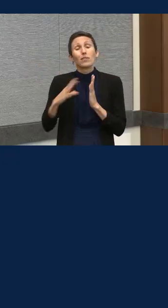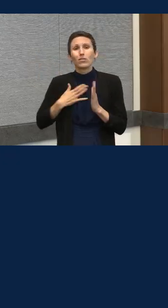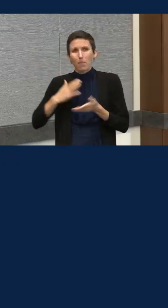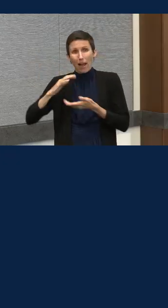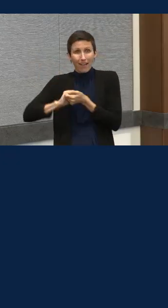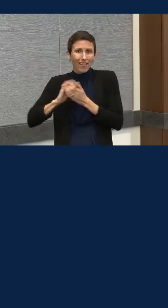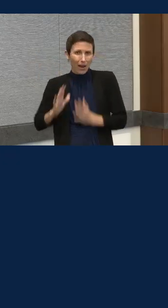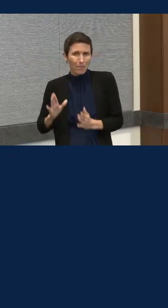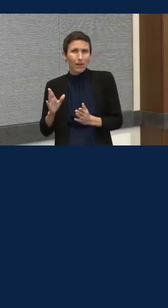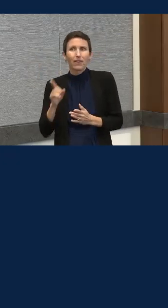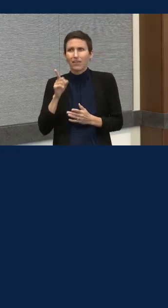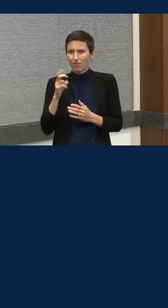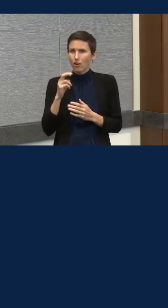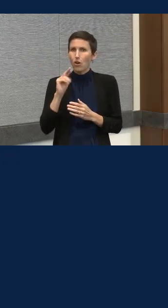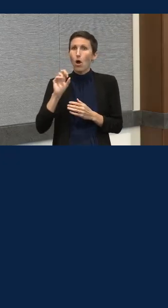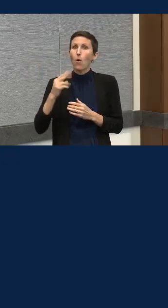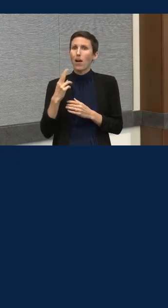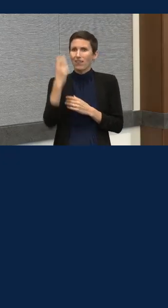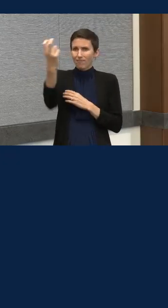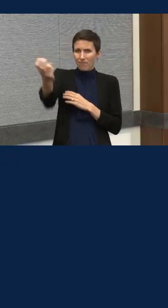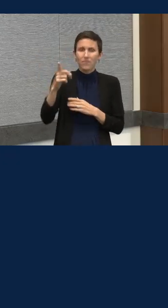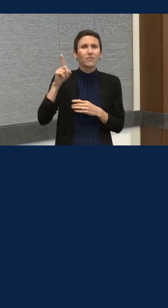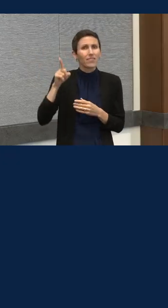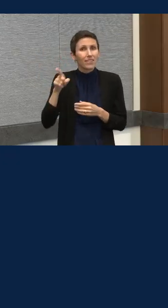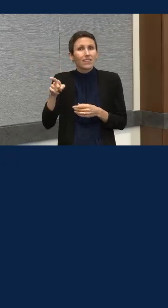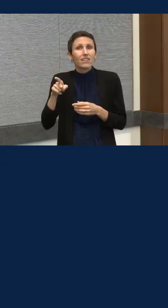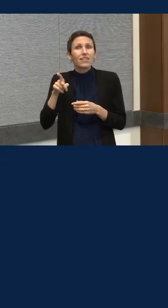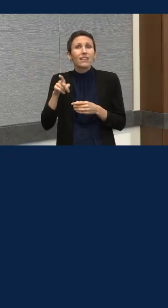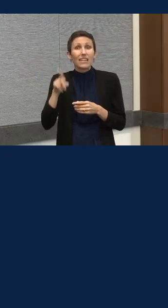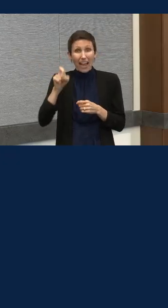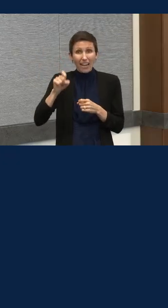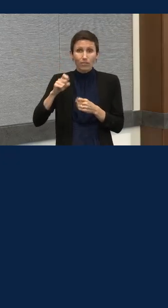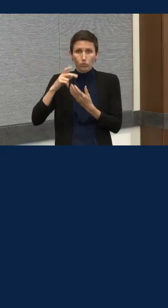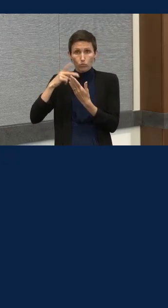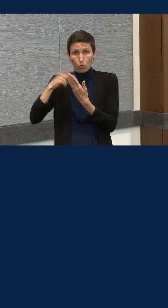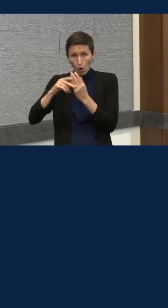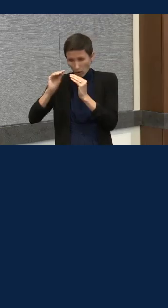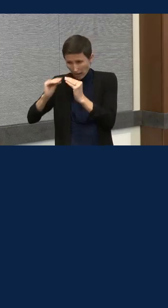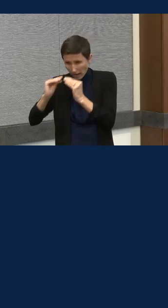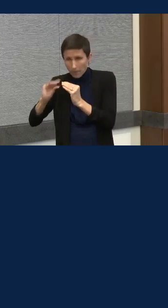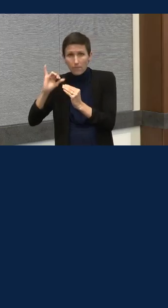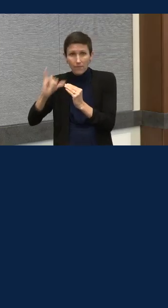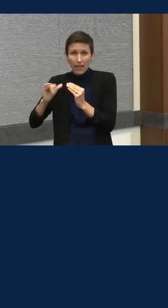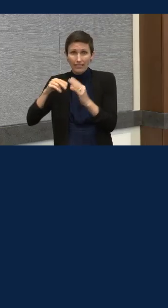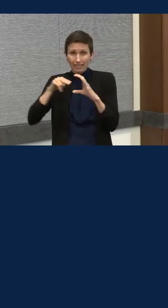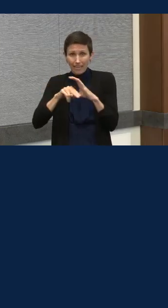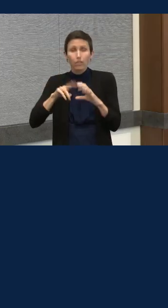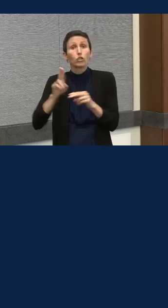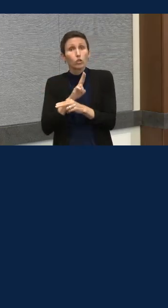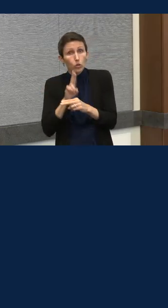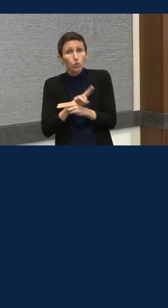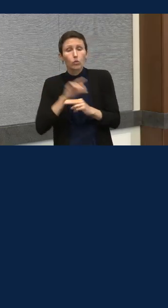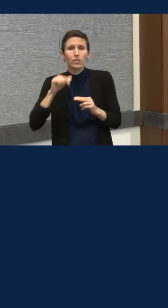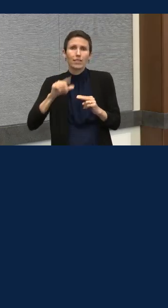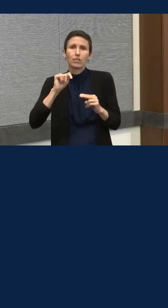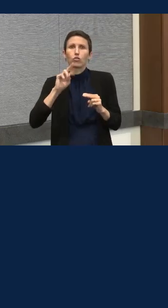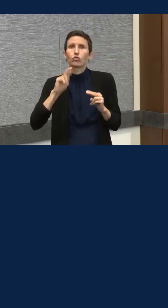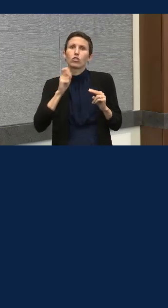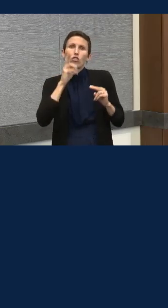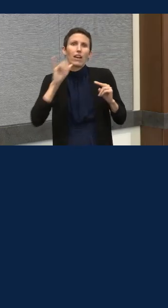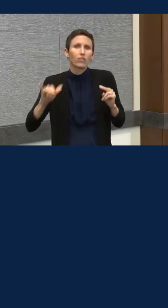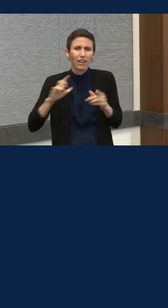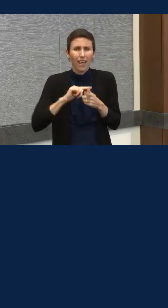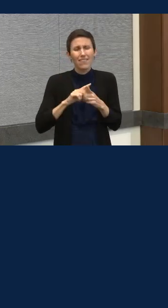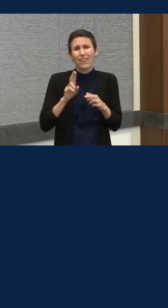collaborator, Doug Knoll, in the back of the room, who did this work, had to actually program the scanner to play that trajectory and then use a special kind of calibration process